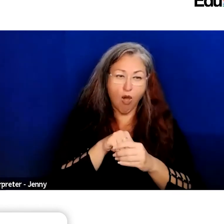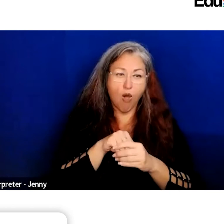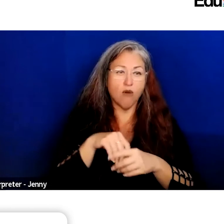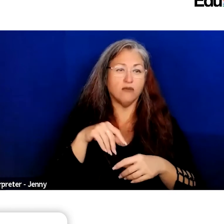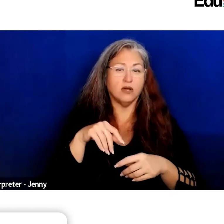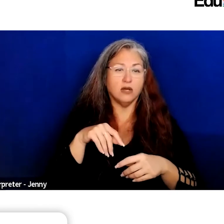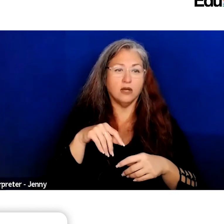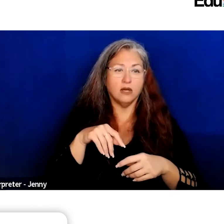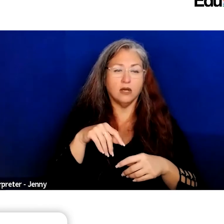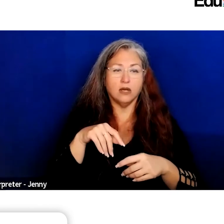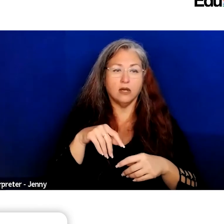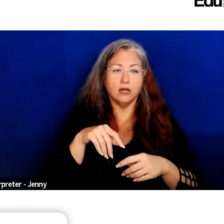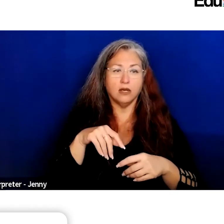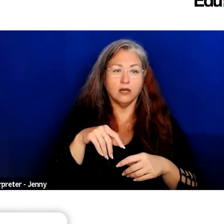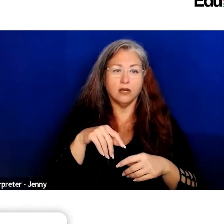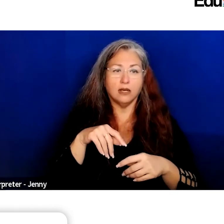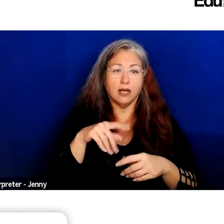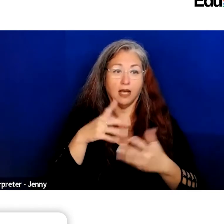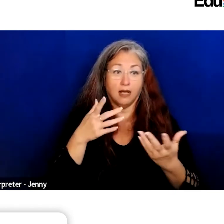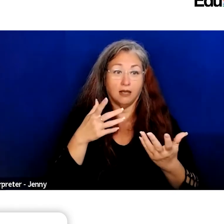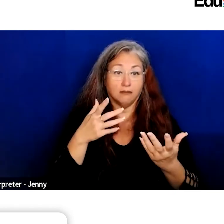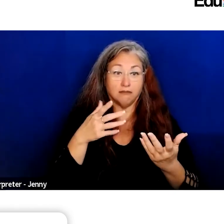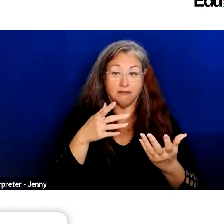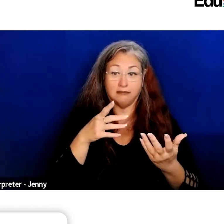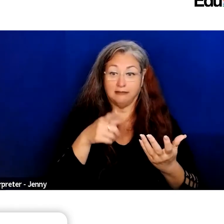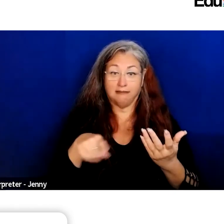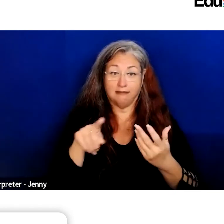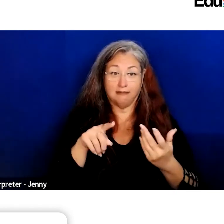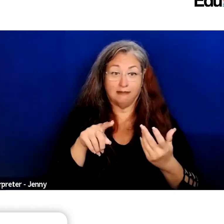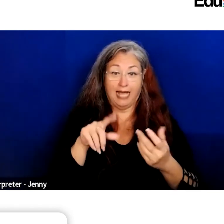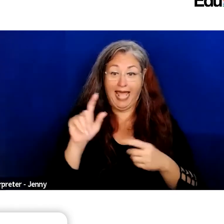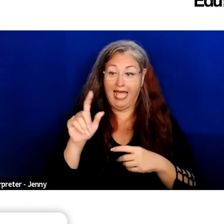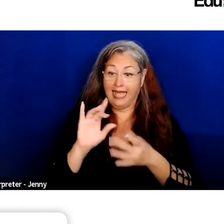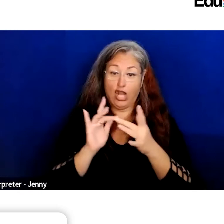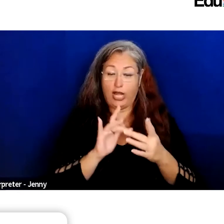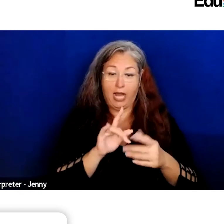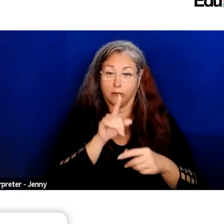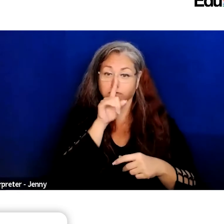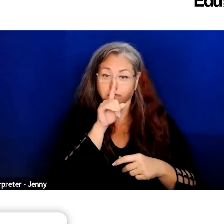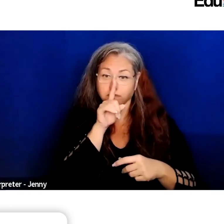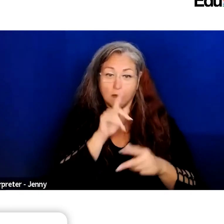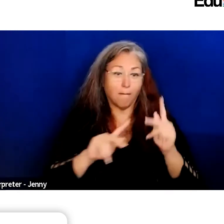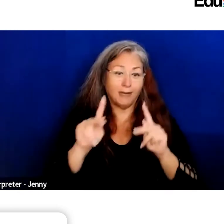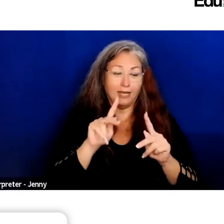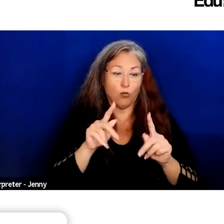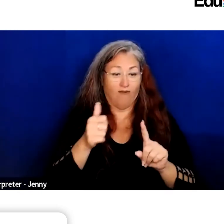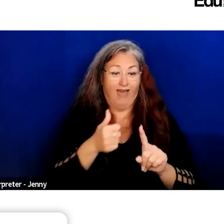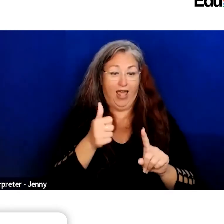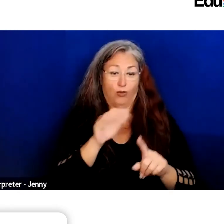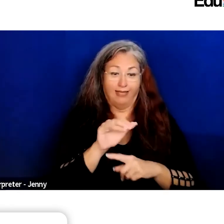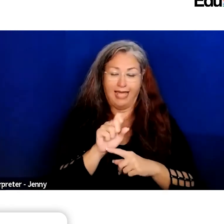how that didn't get a lot of play on the internet. A lot of people were not following that